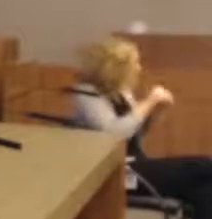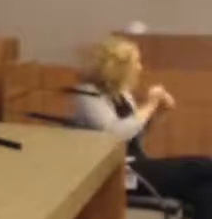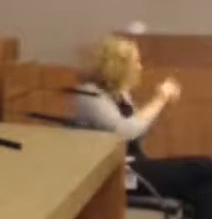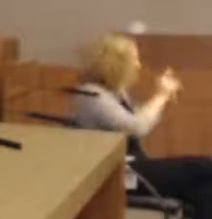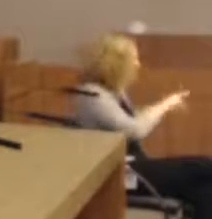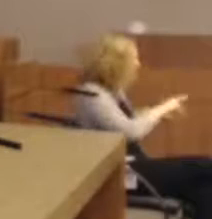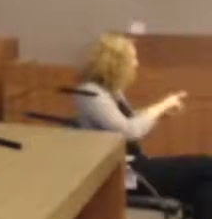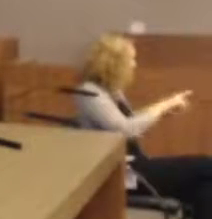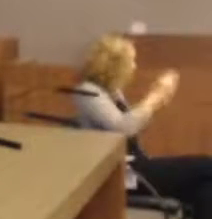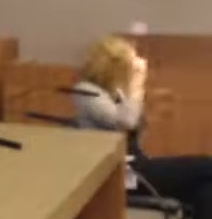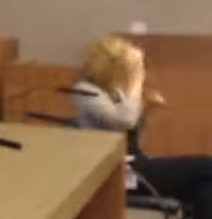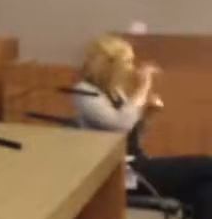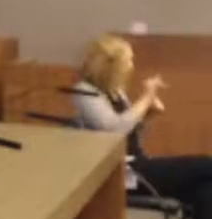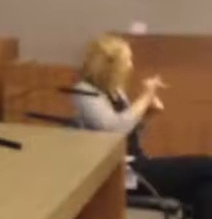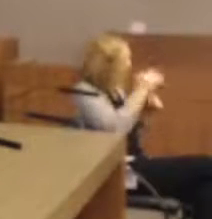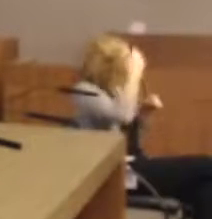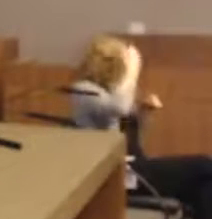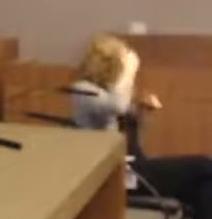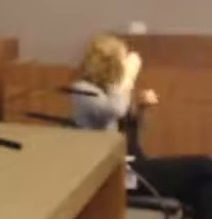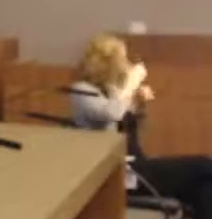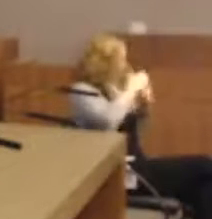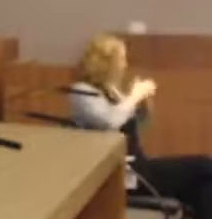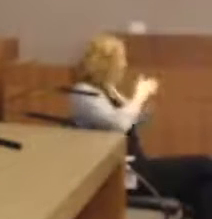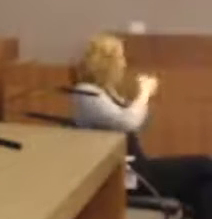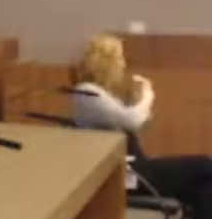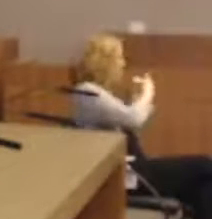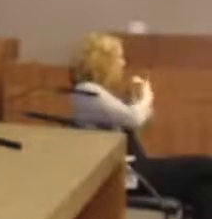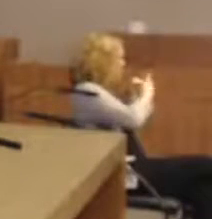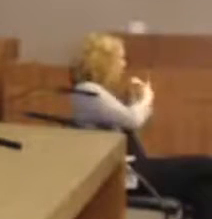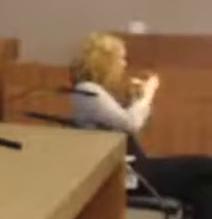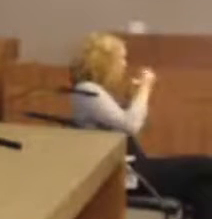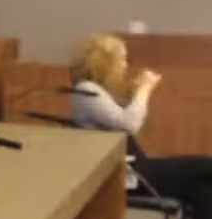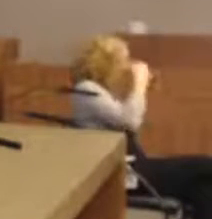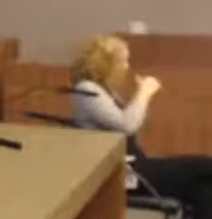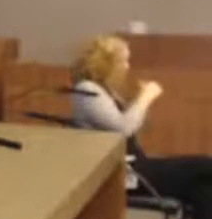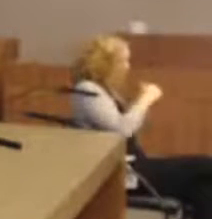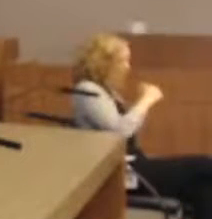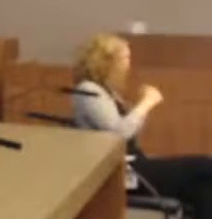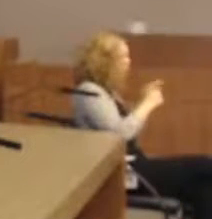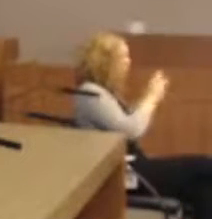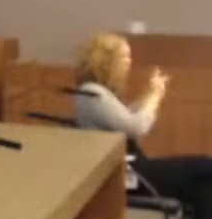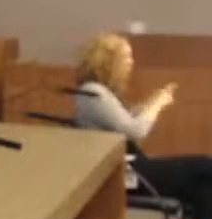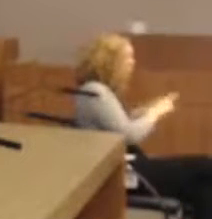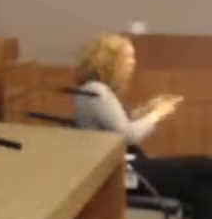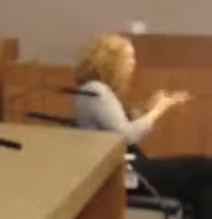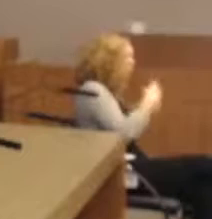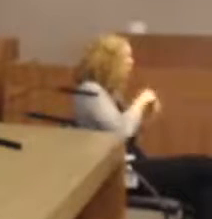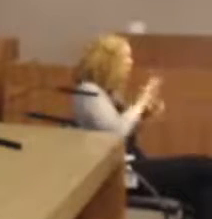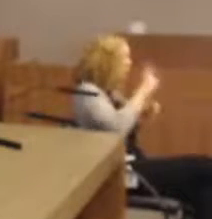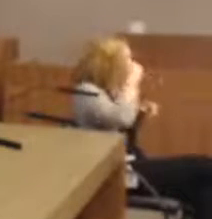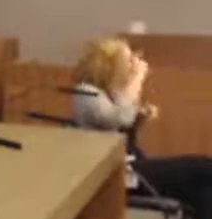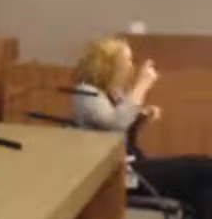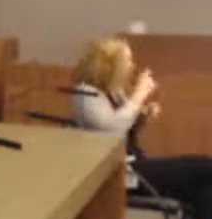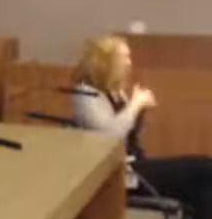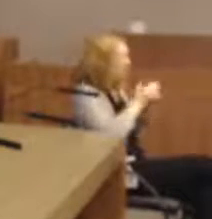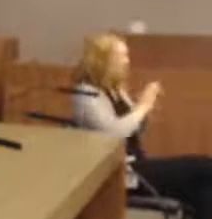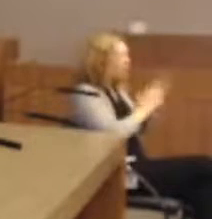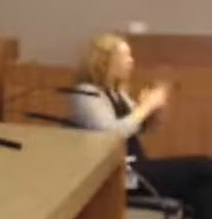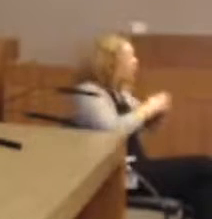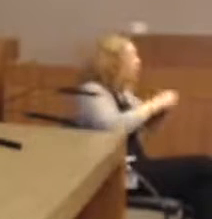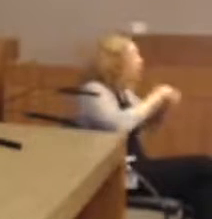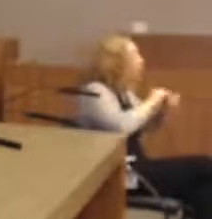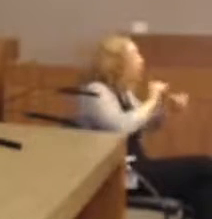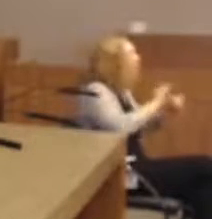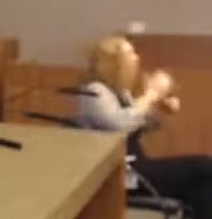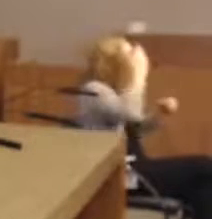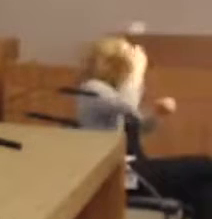that. It's the front of your brain that's trying to make sense of that. So all of a sudden it goes from the person being into your dream into a story. That's the